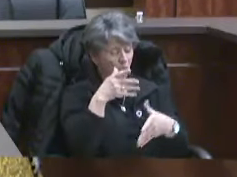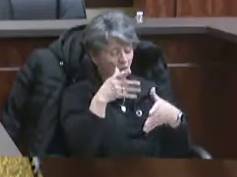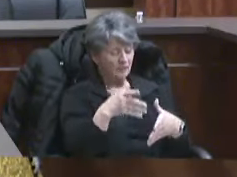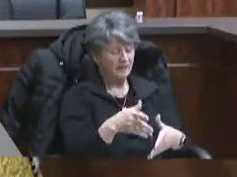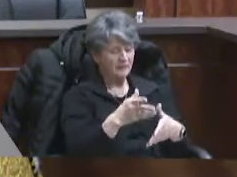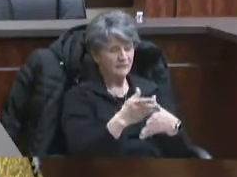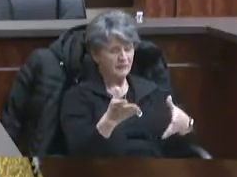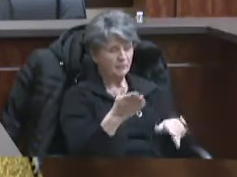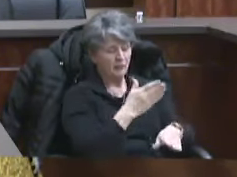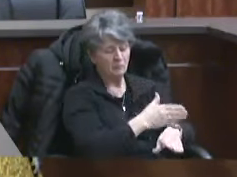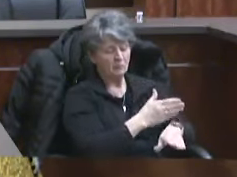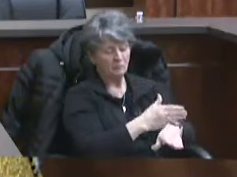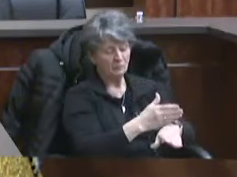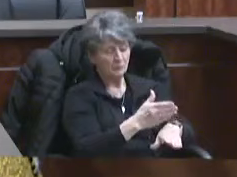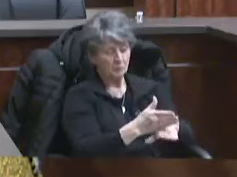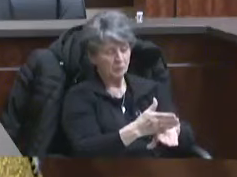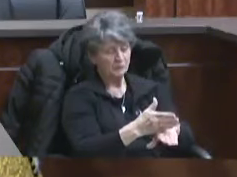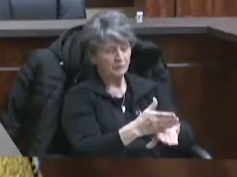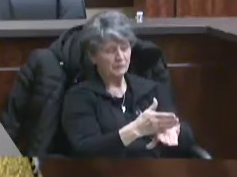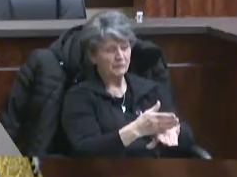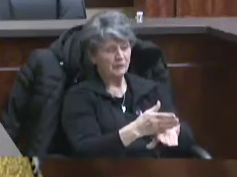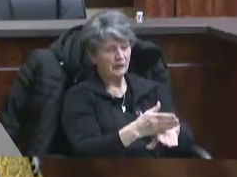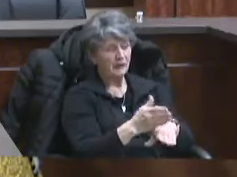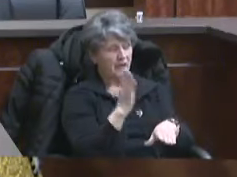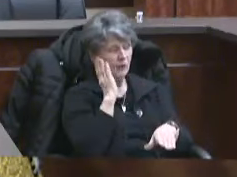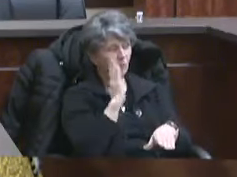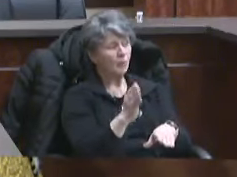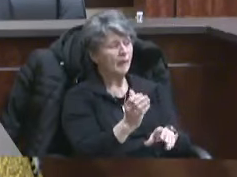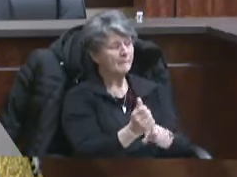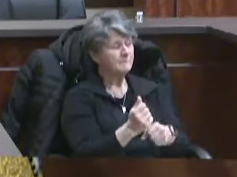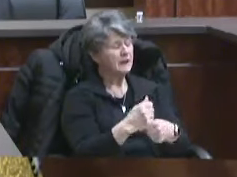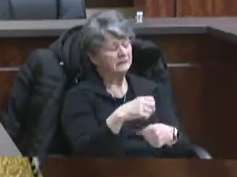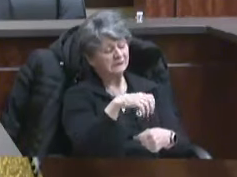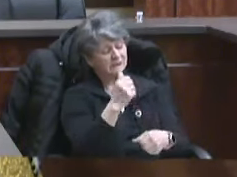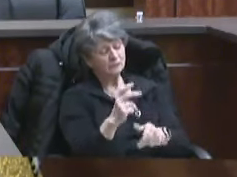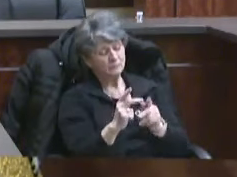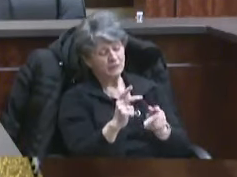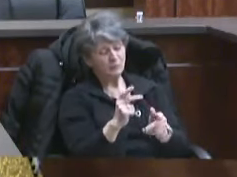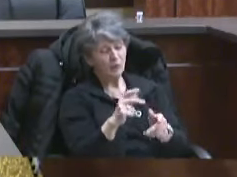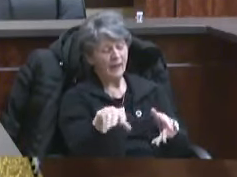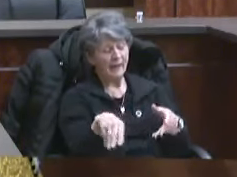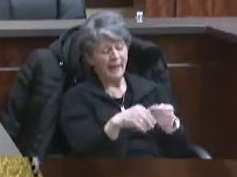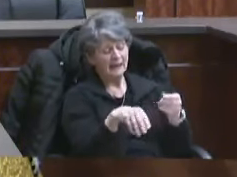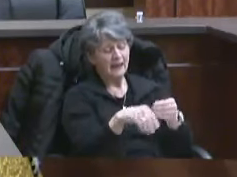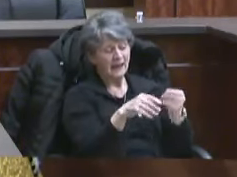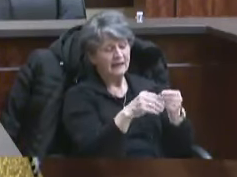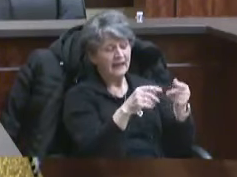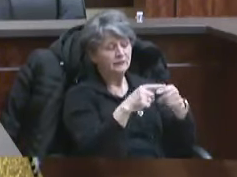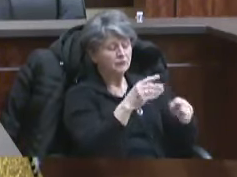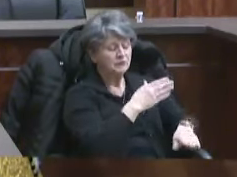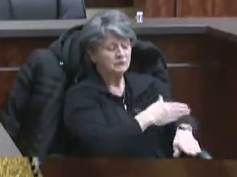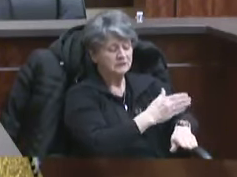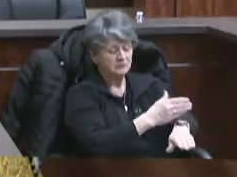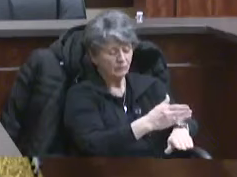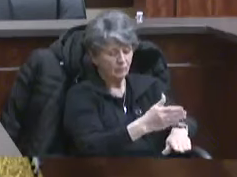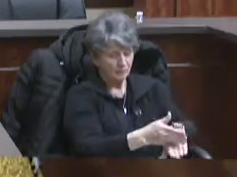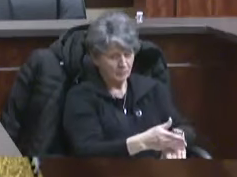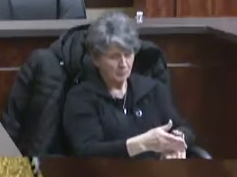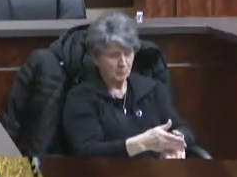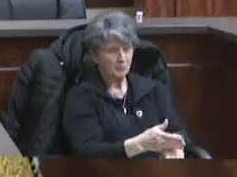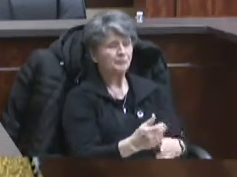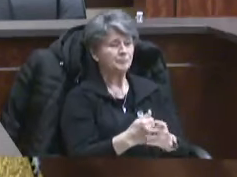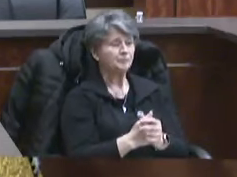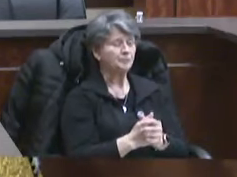in disarray, it's just going to cause other people to throw trash and not keep up with the alley. Here's what